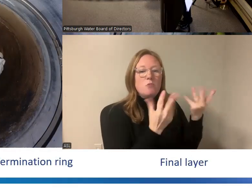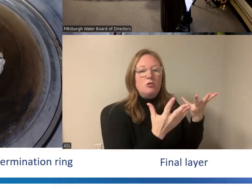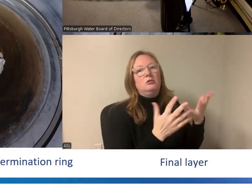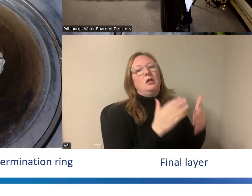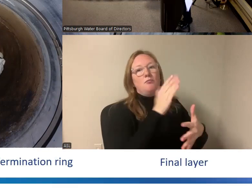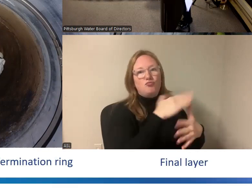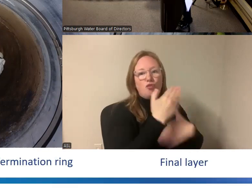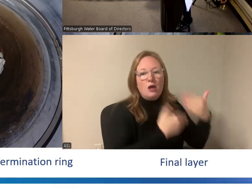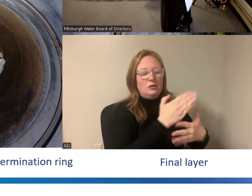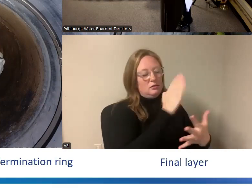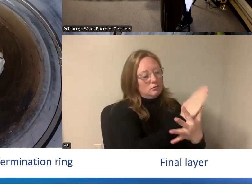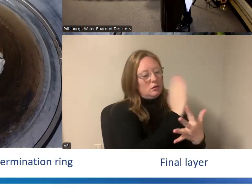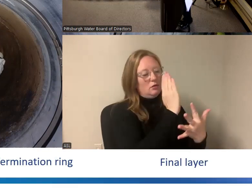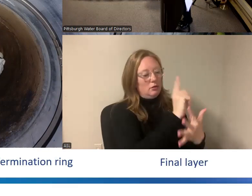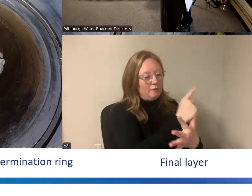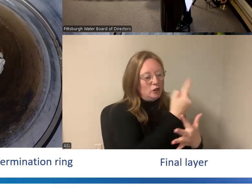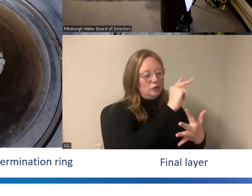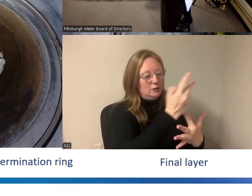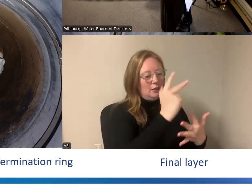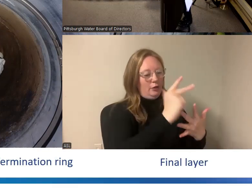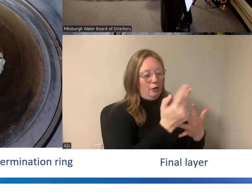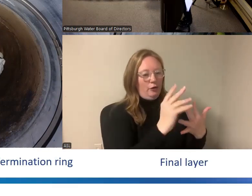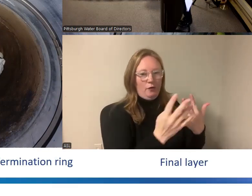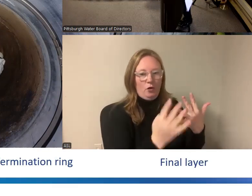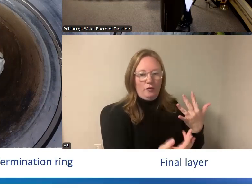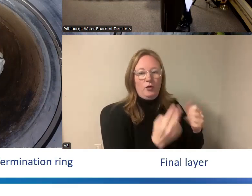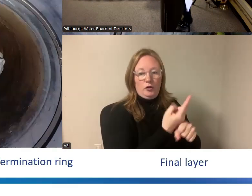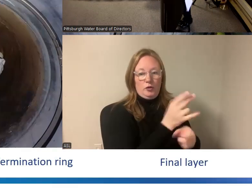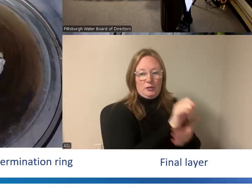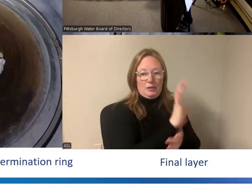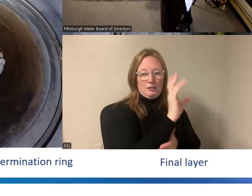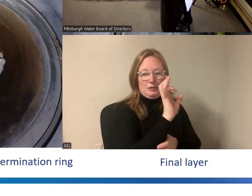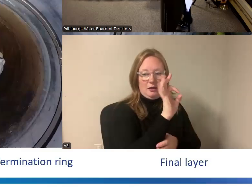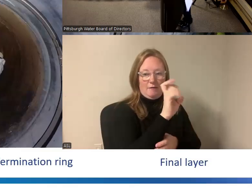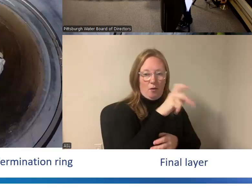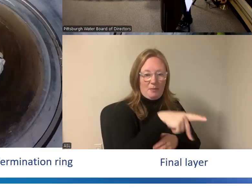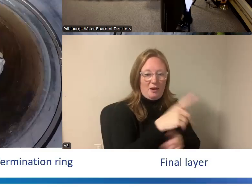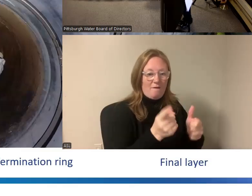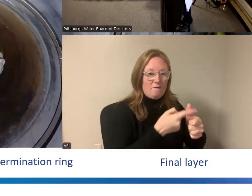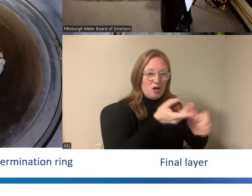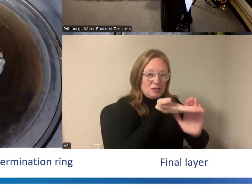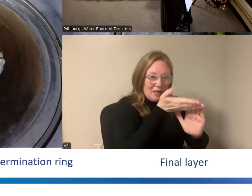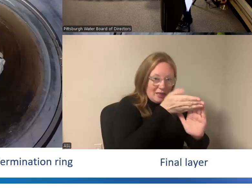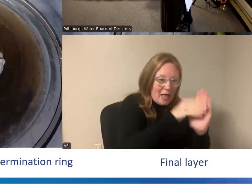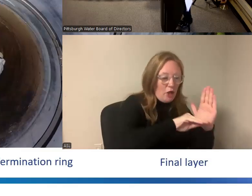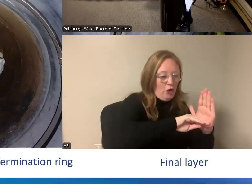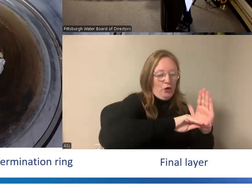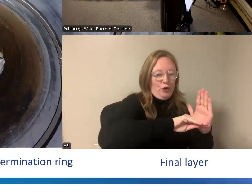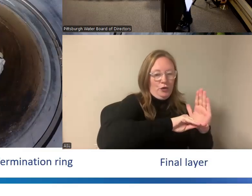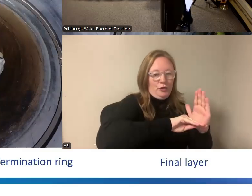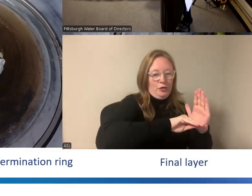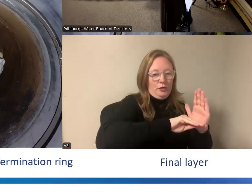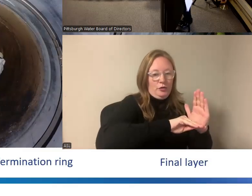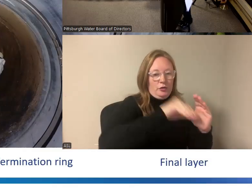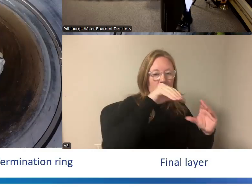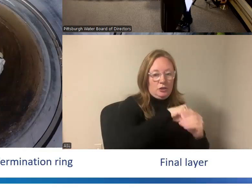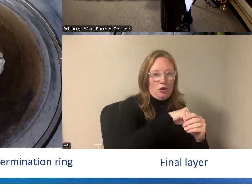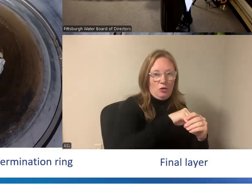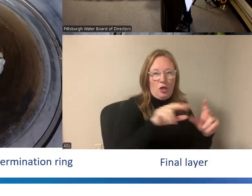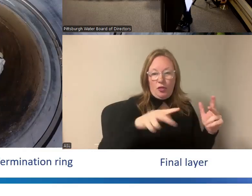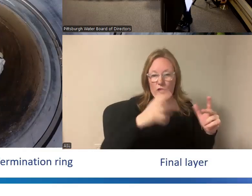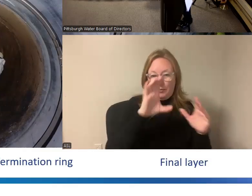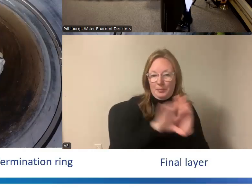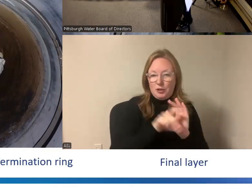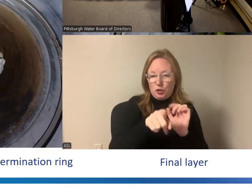approach to the use of the CFRP. A first layer is installed. Again, the third picture, you can see